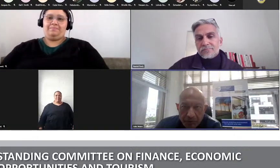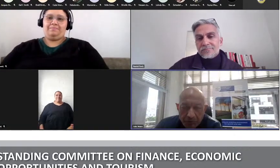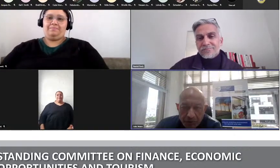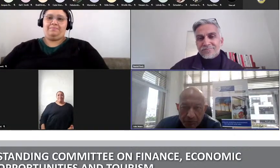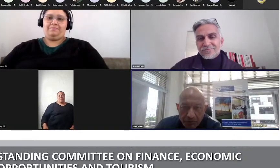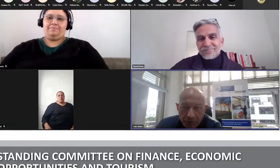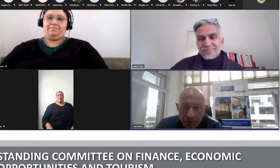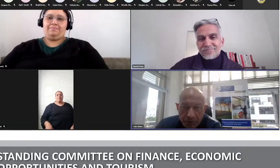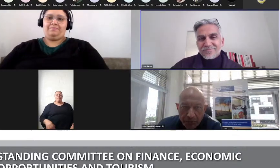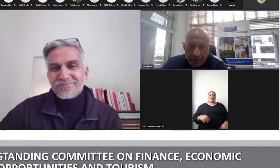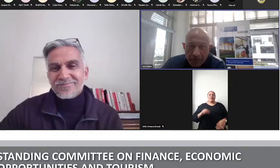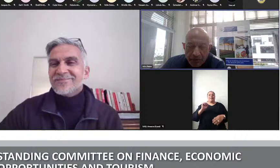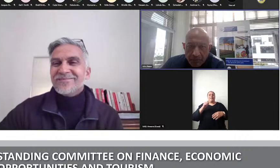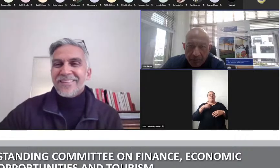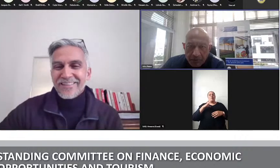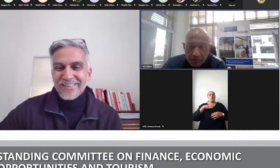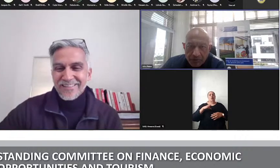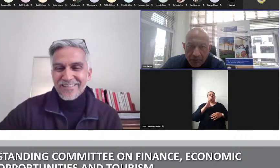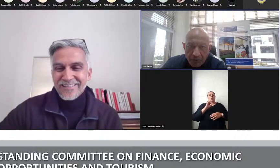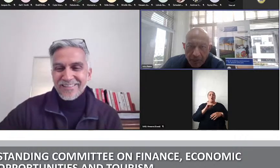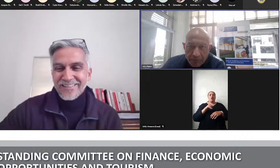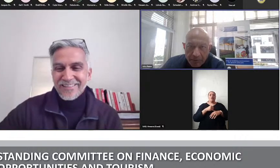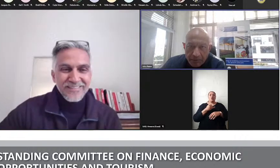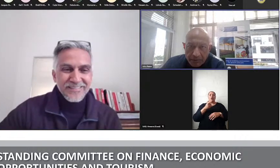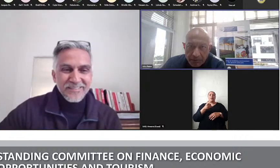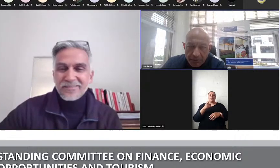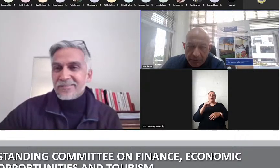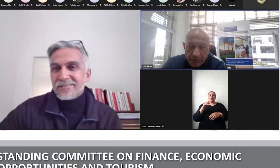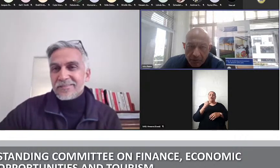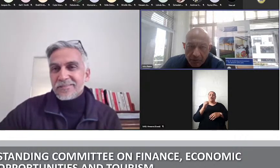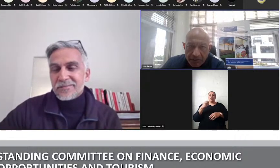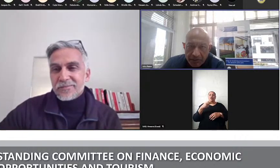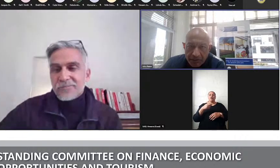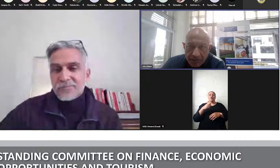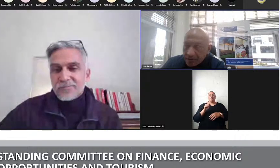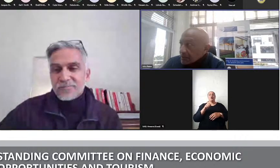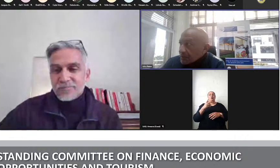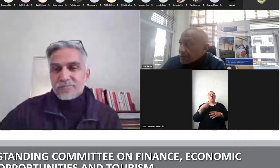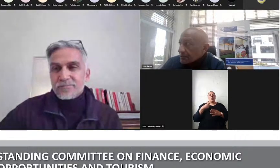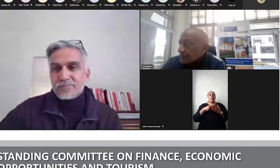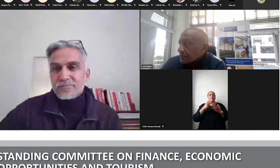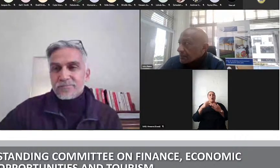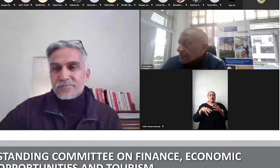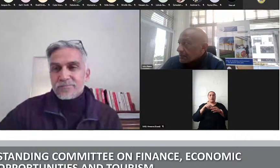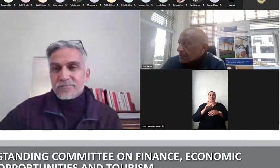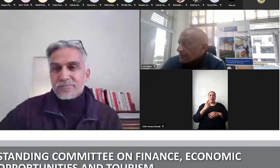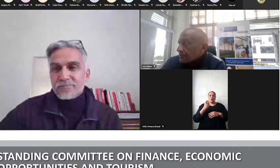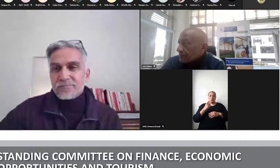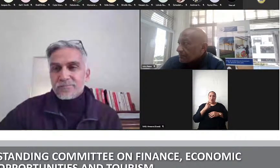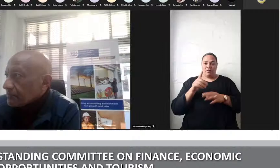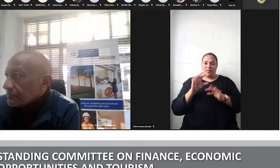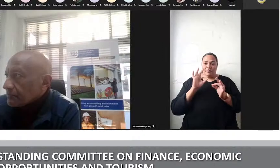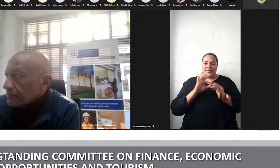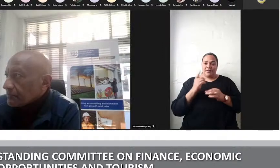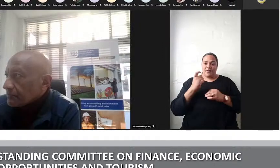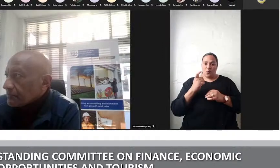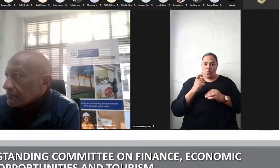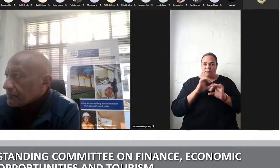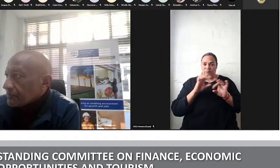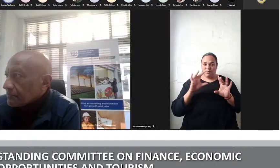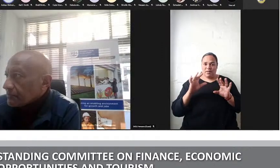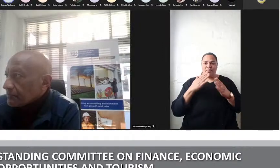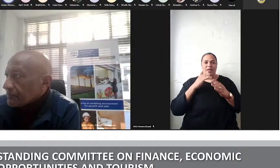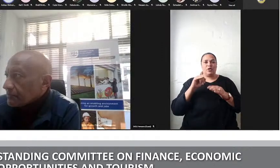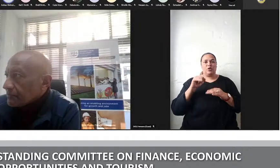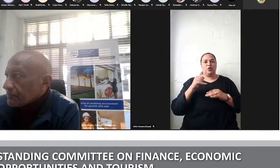I'm going to ask maybe Joshua was the project manager on that one. Joshua, the R Labs one, specifically in Westridge. Okay, thanks, John.